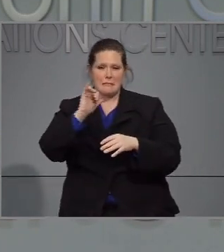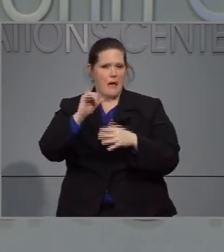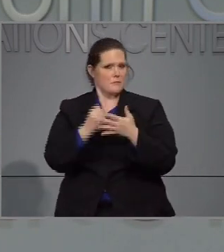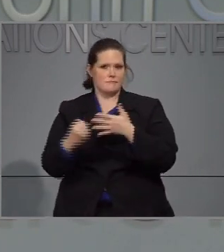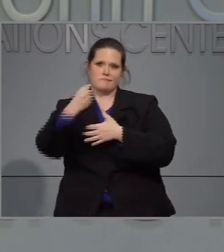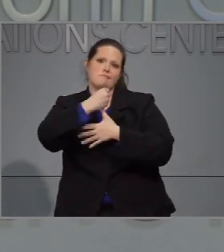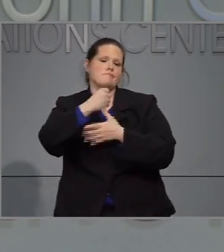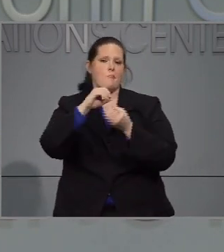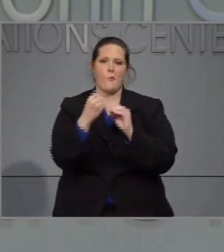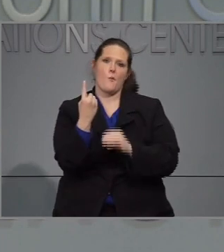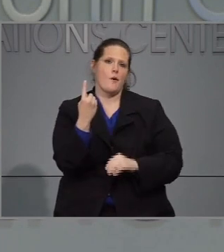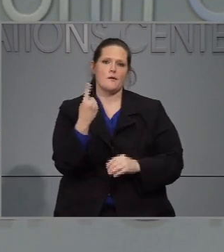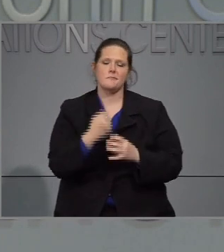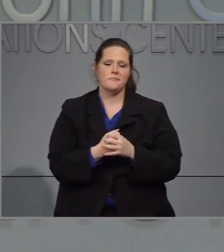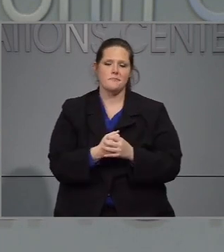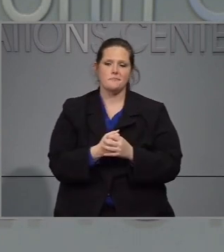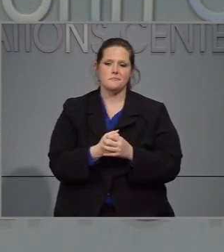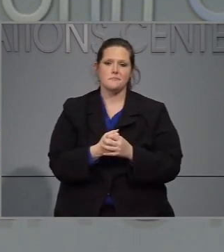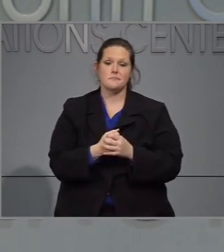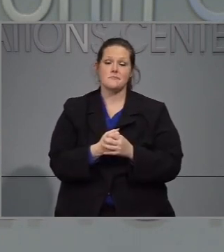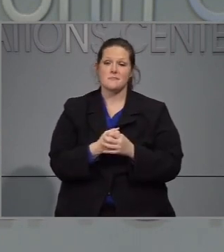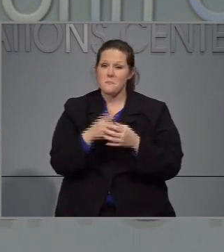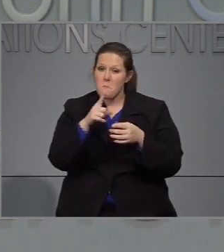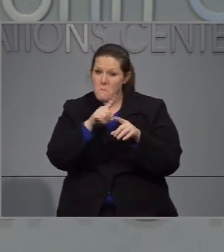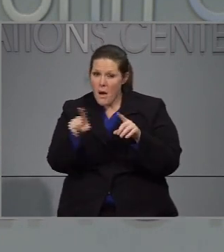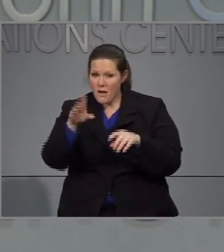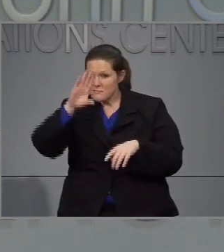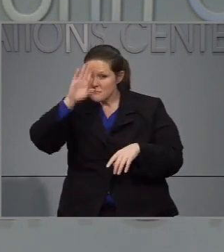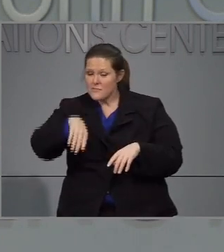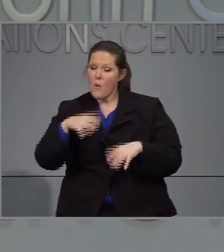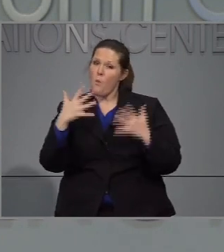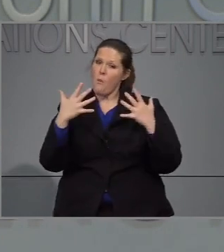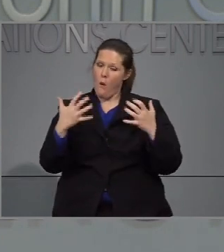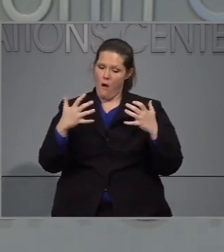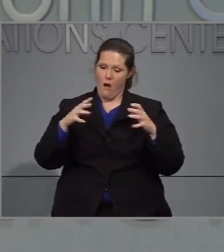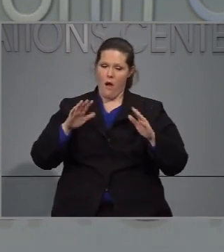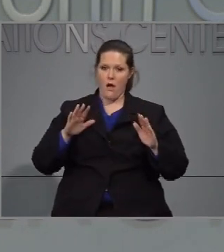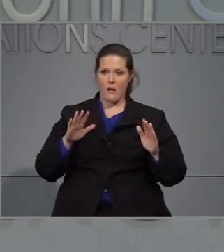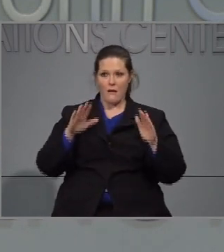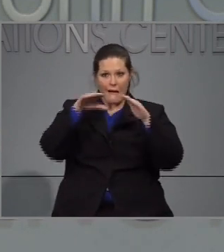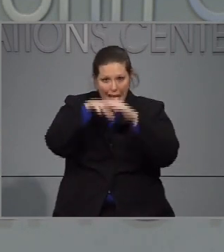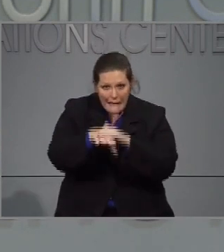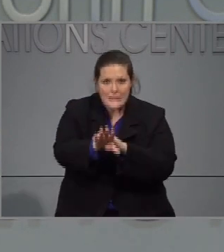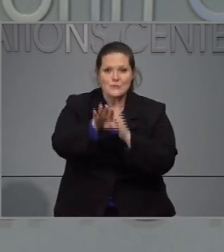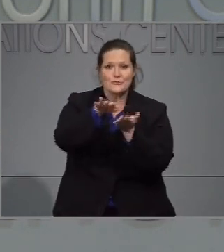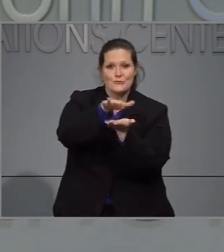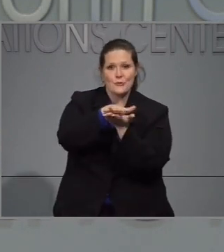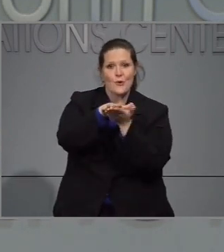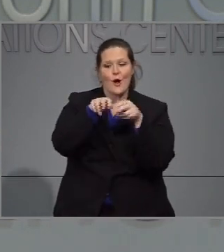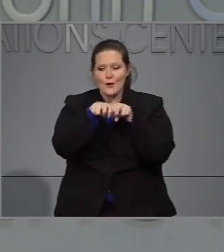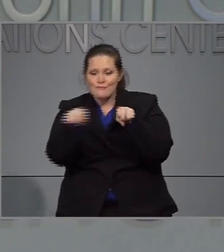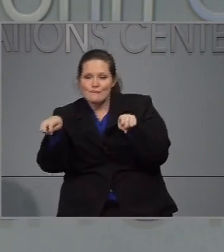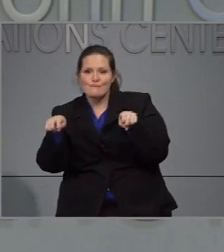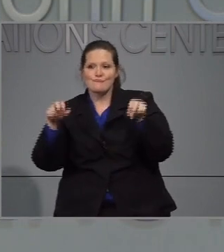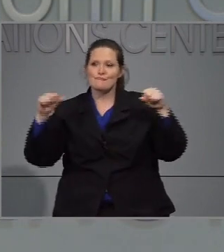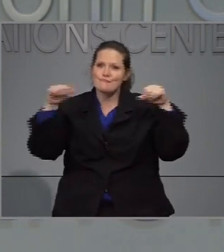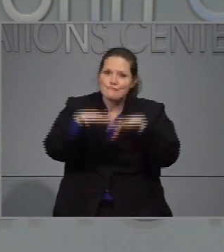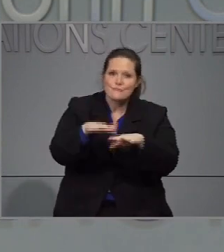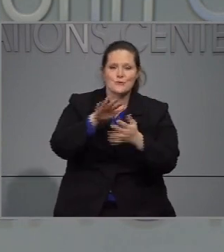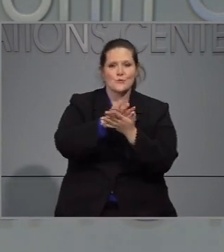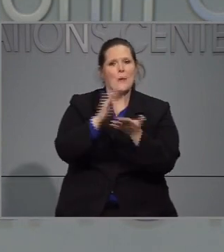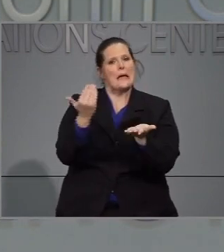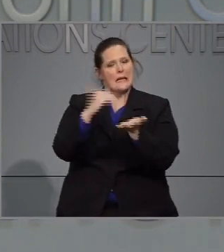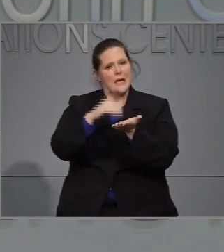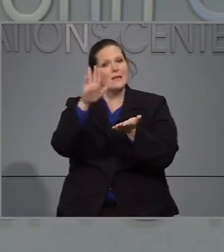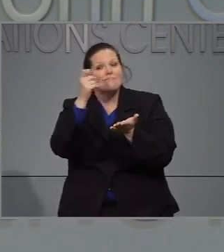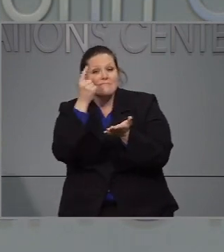important to get our children back in school as soon as we can safely. And part of that is going to be making sure they